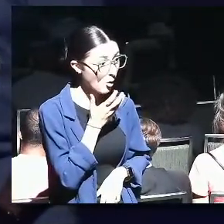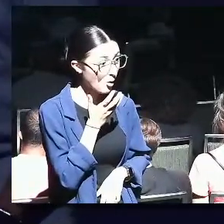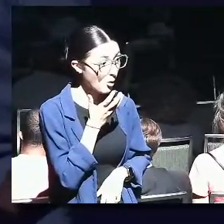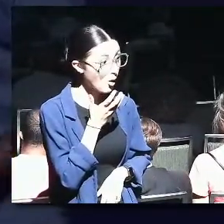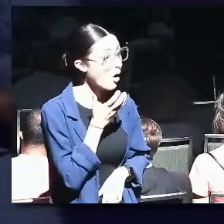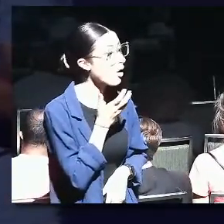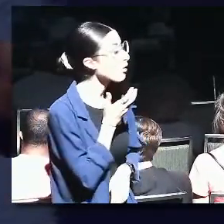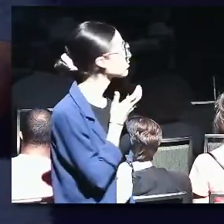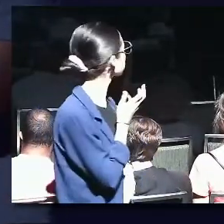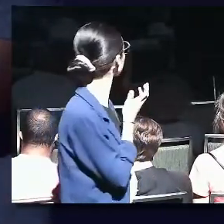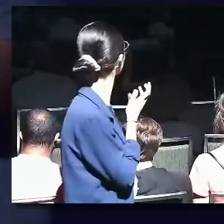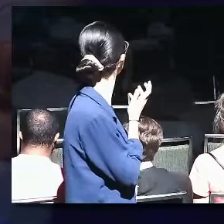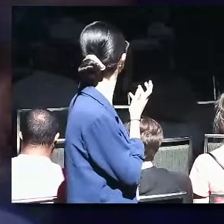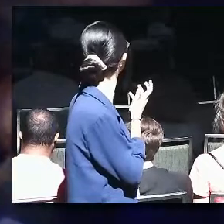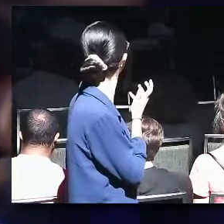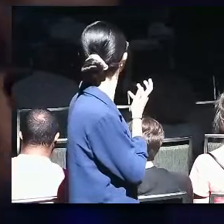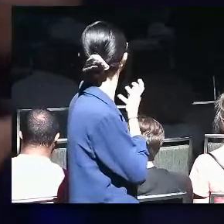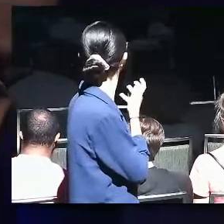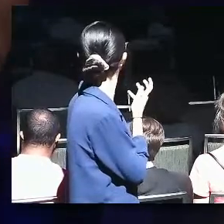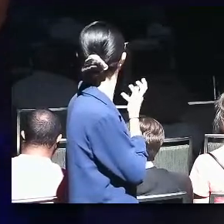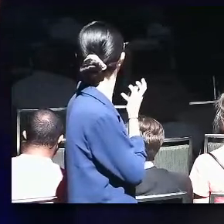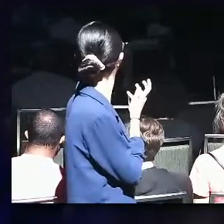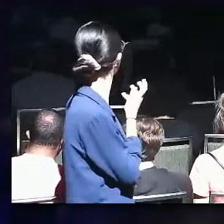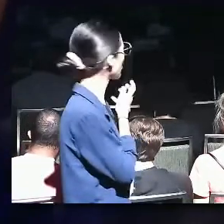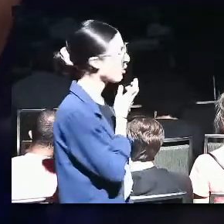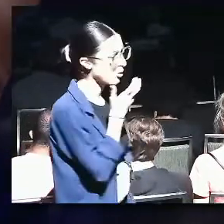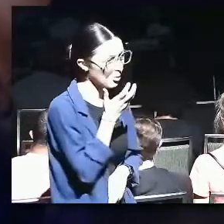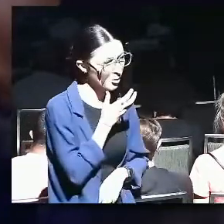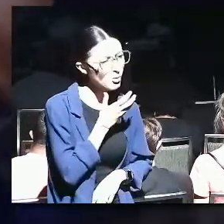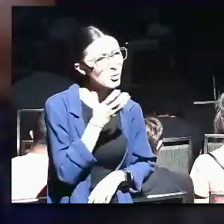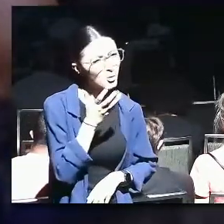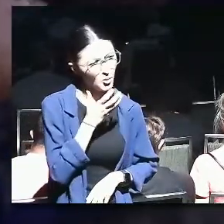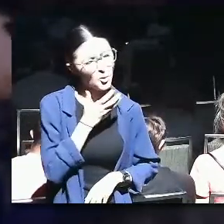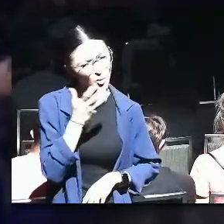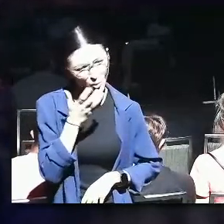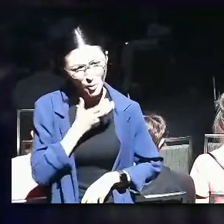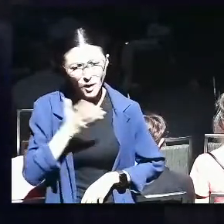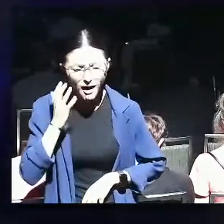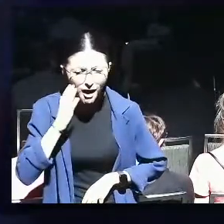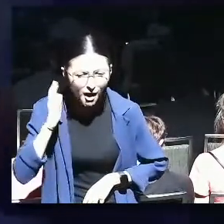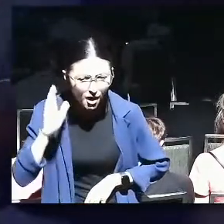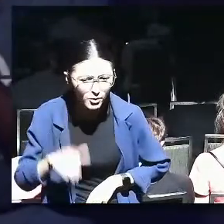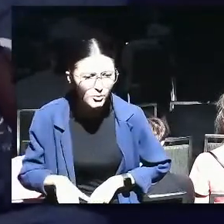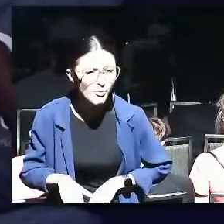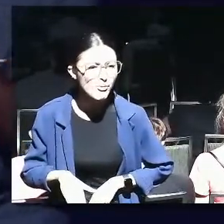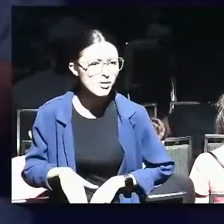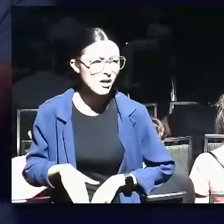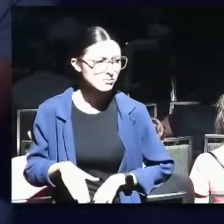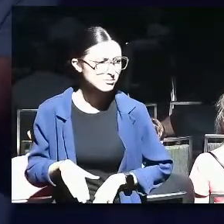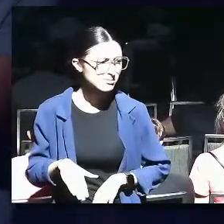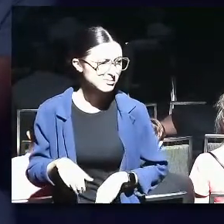someone will come running. I know they'll take you